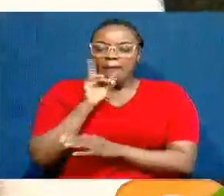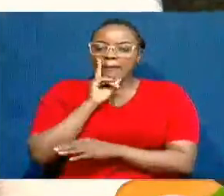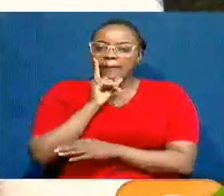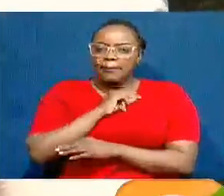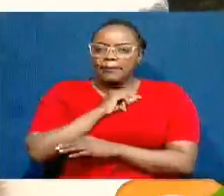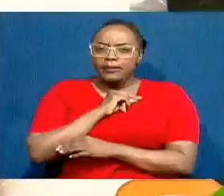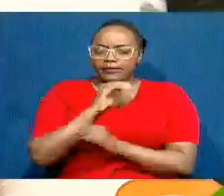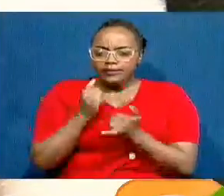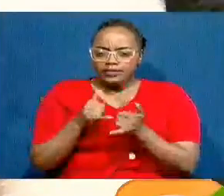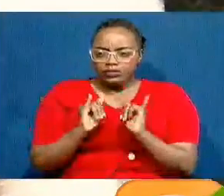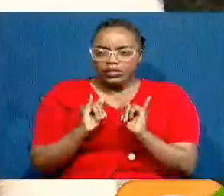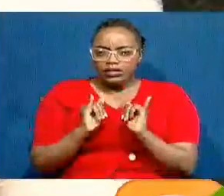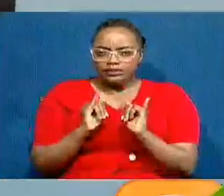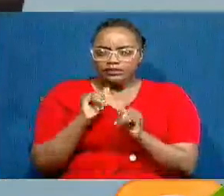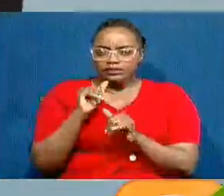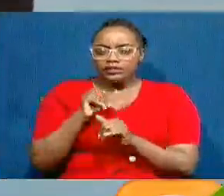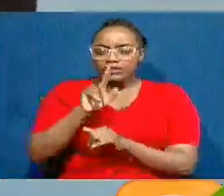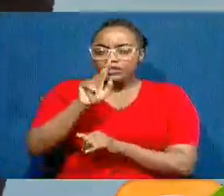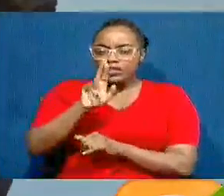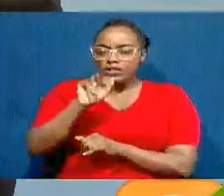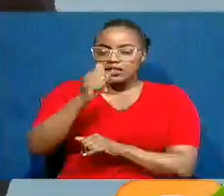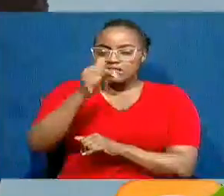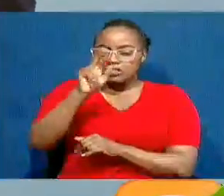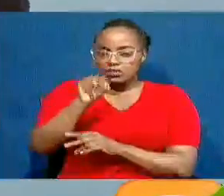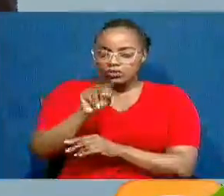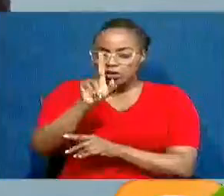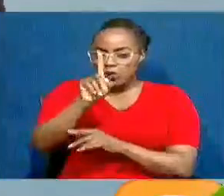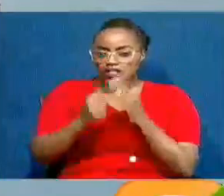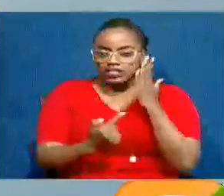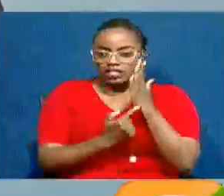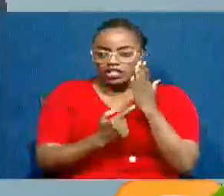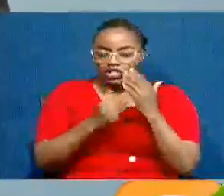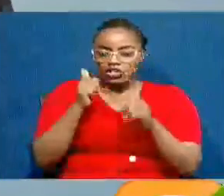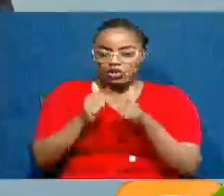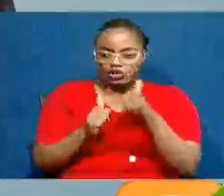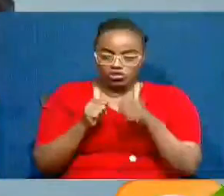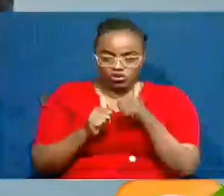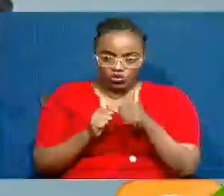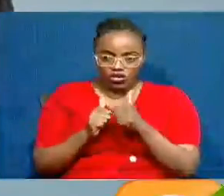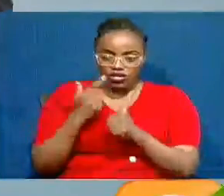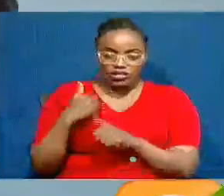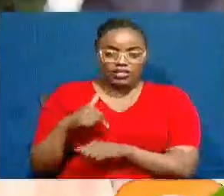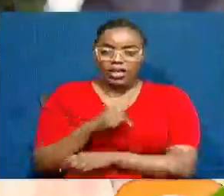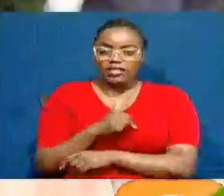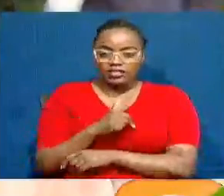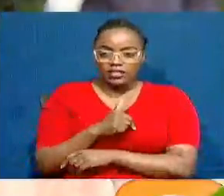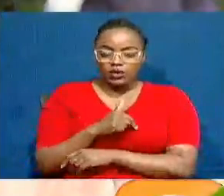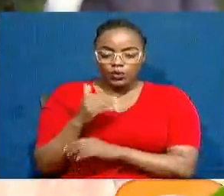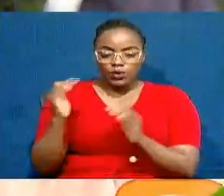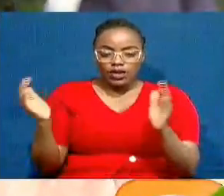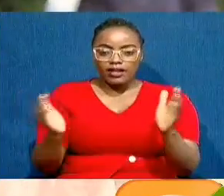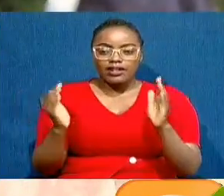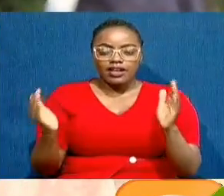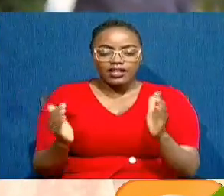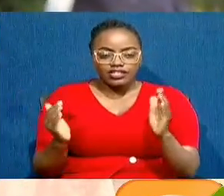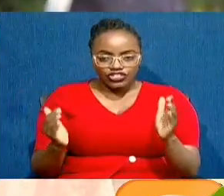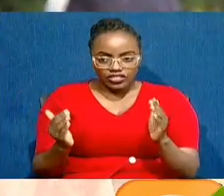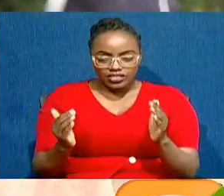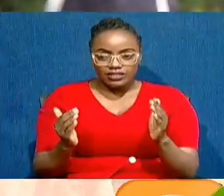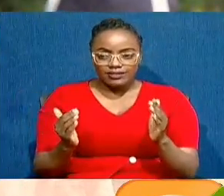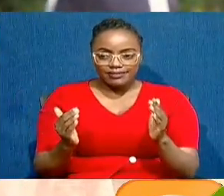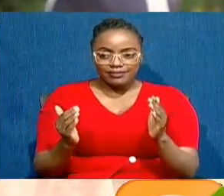the trials on the ratooning, and is one of the technologies that we are encouraging.